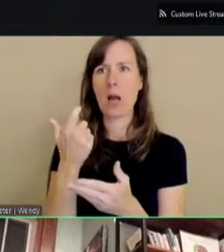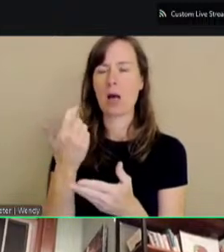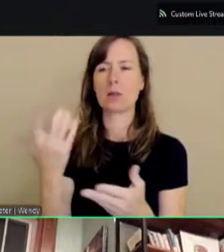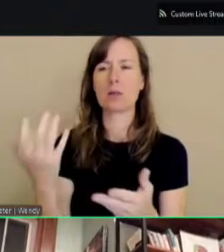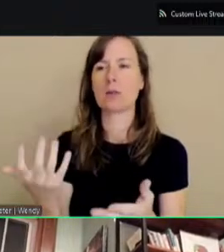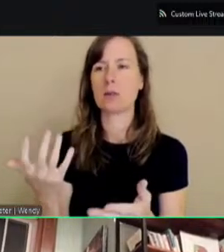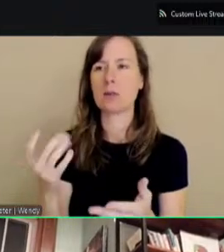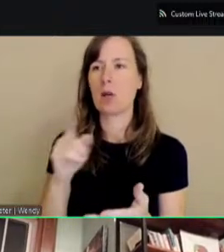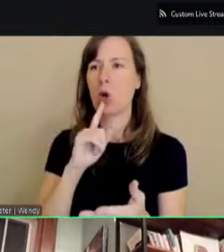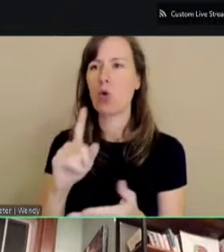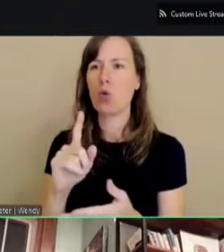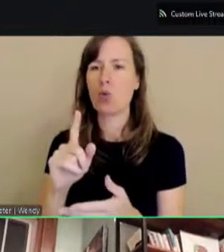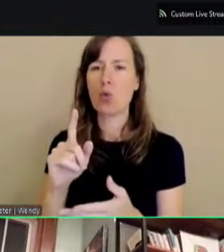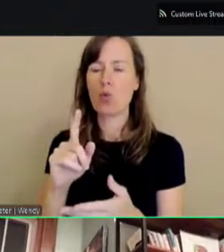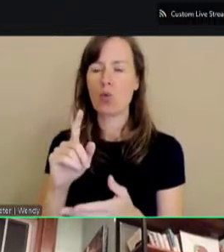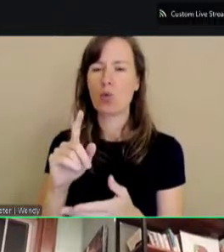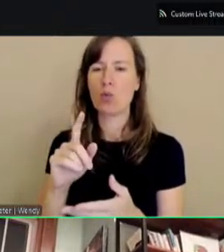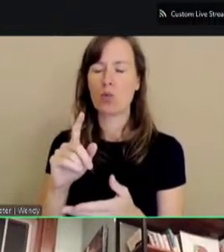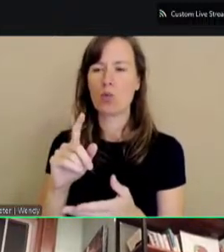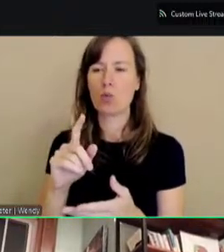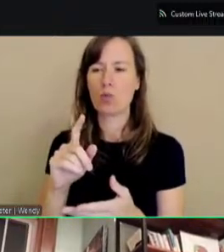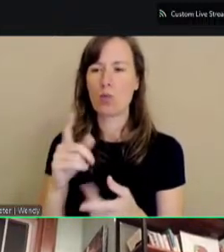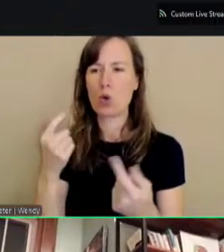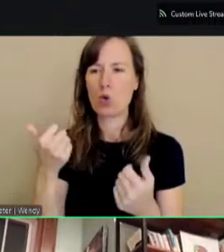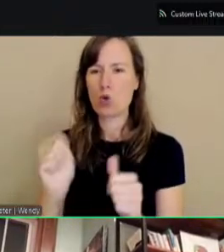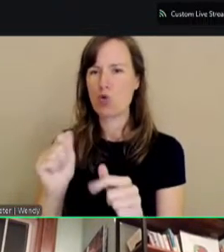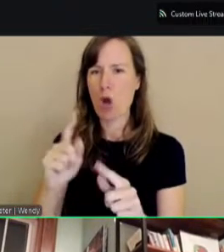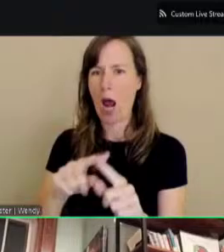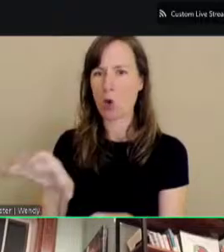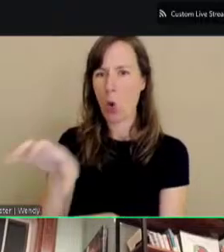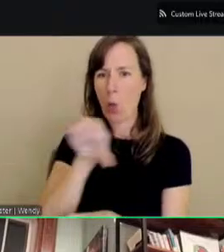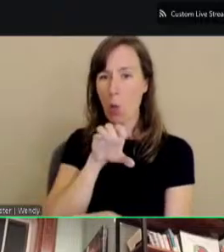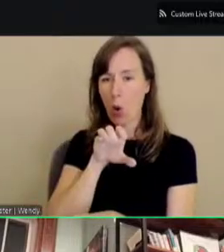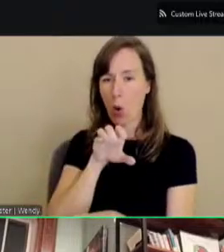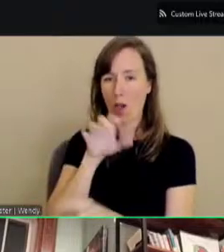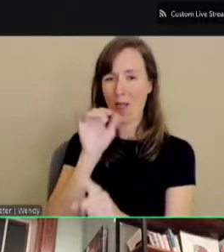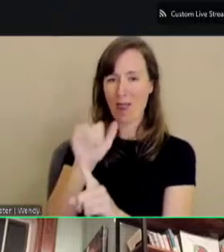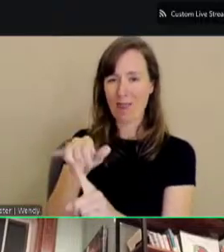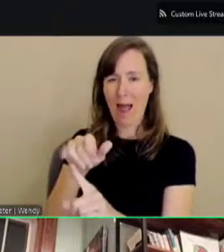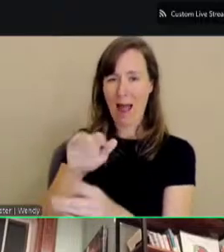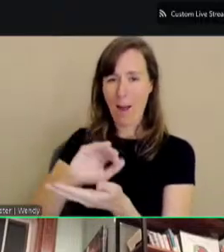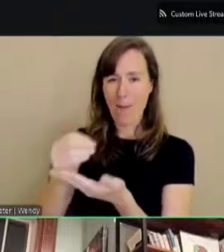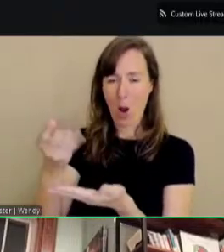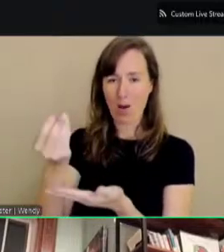pull that amount out of the